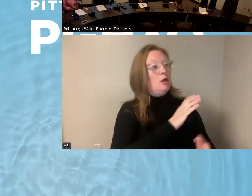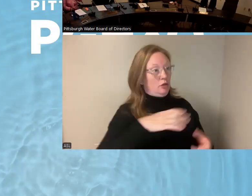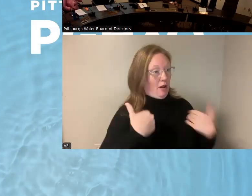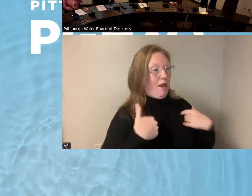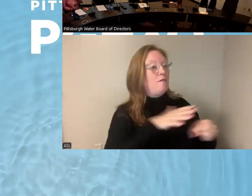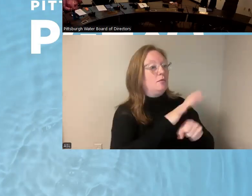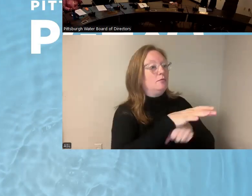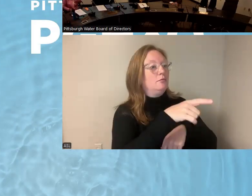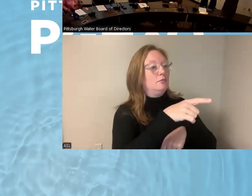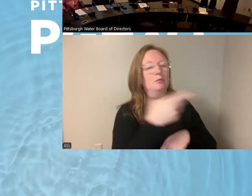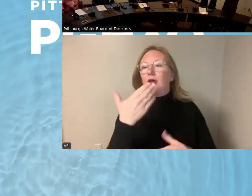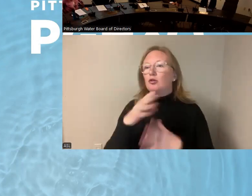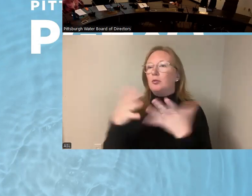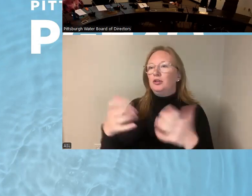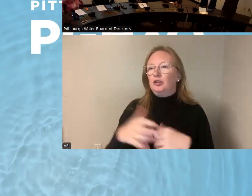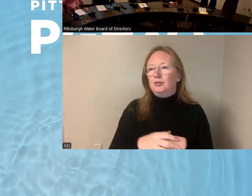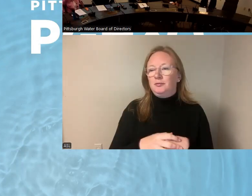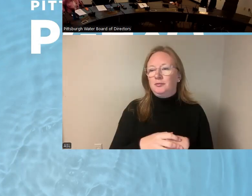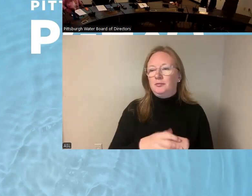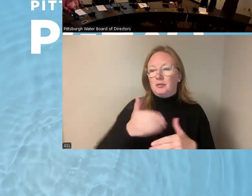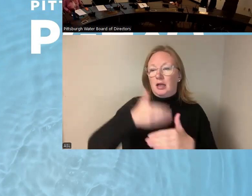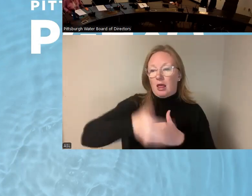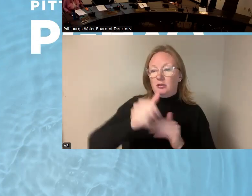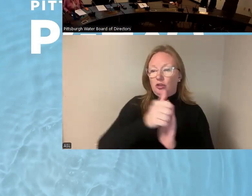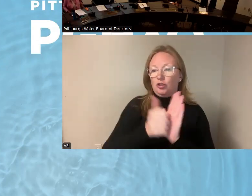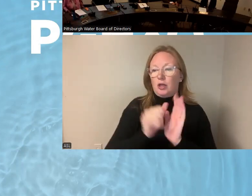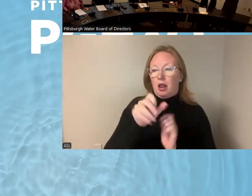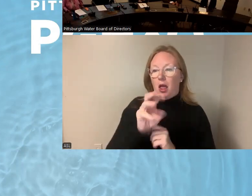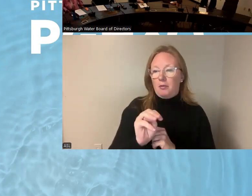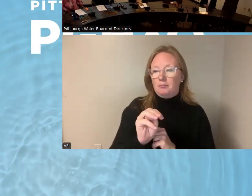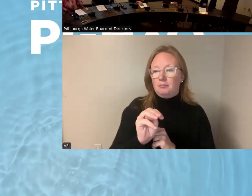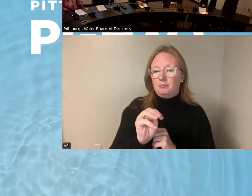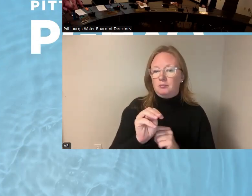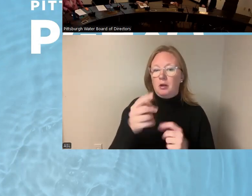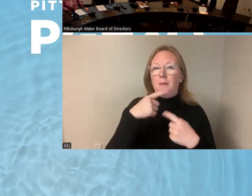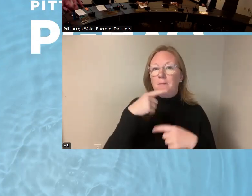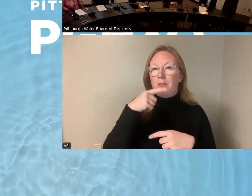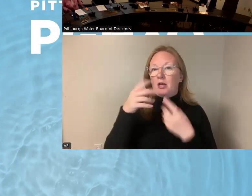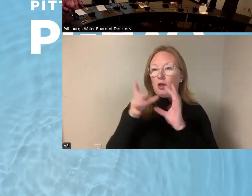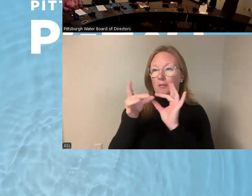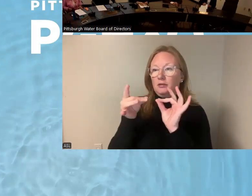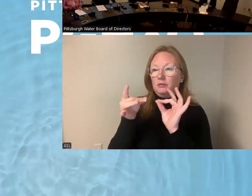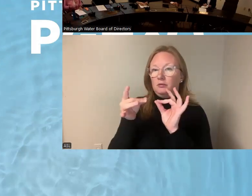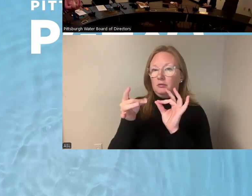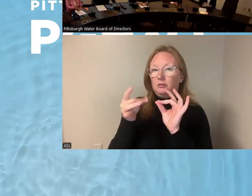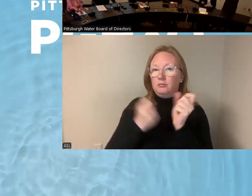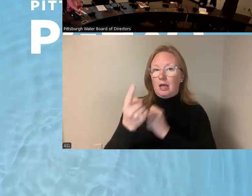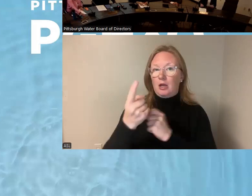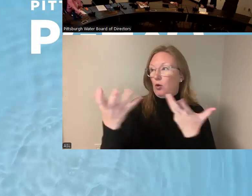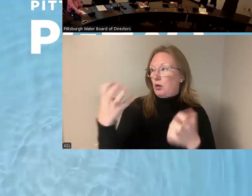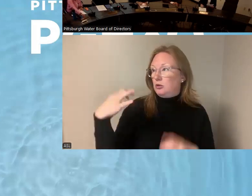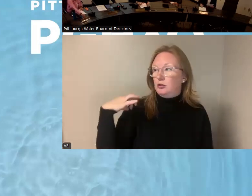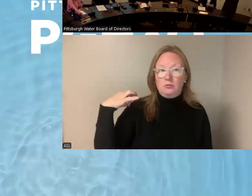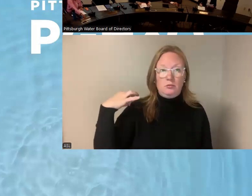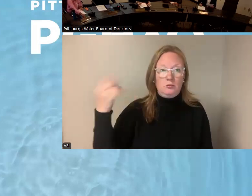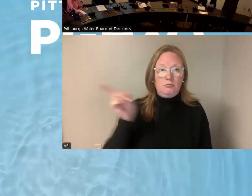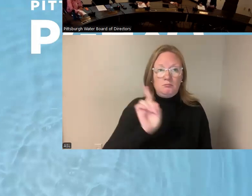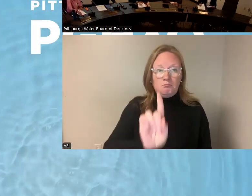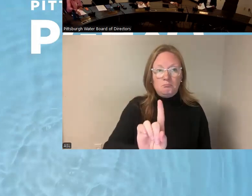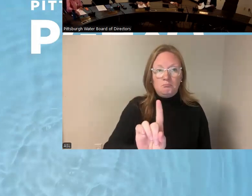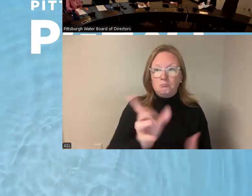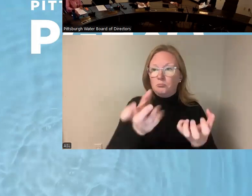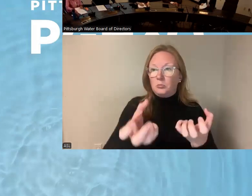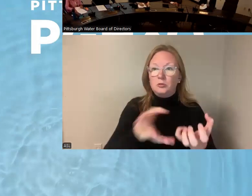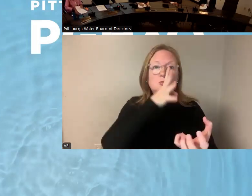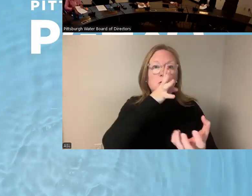quorum. Thank you very much. Our next agenda item is public comment. Do we have anyone here